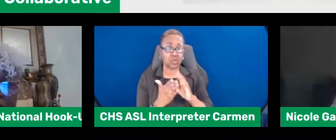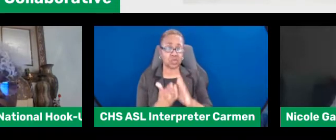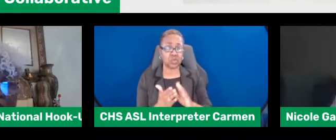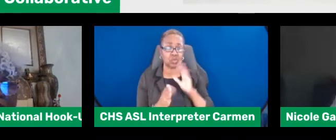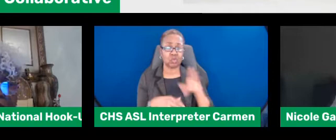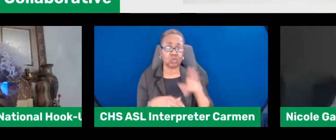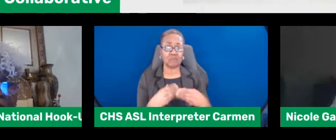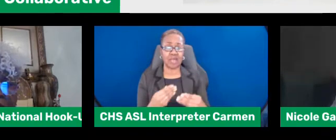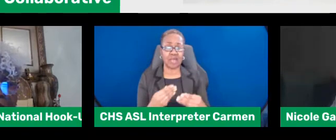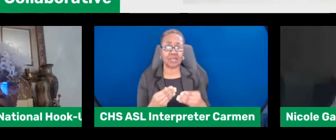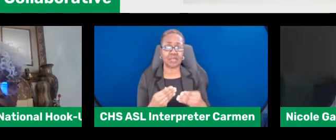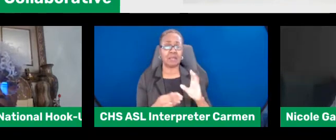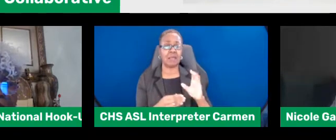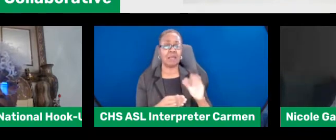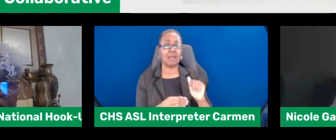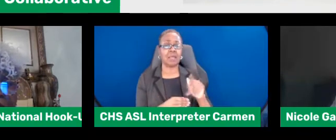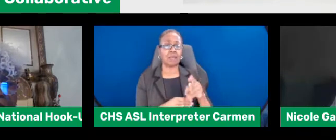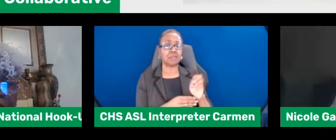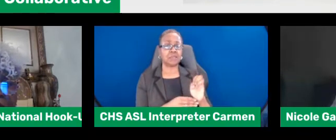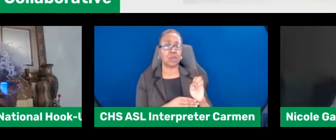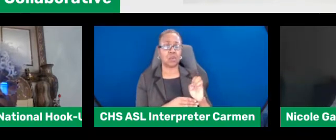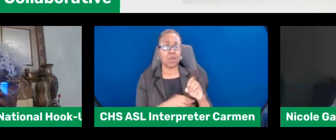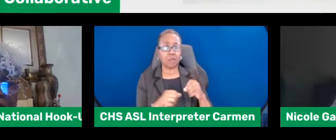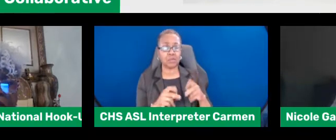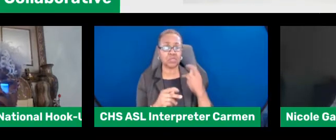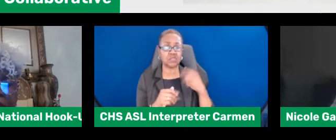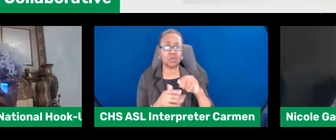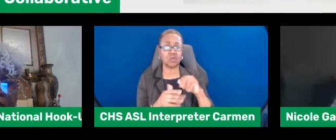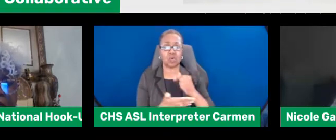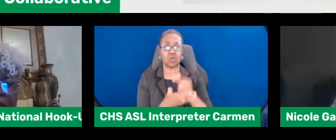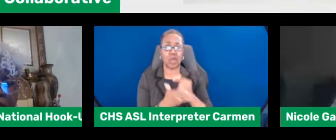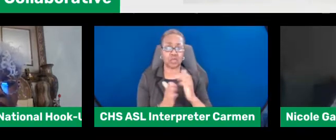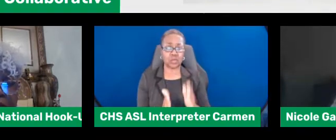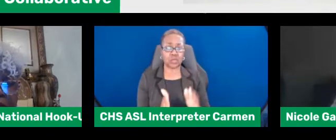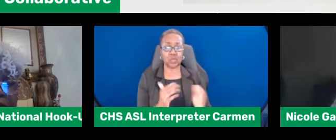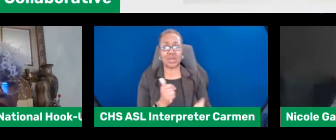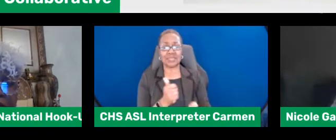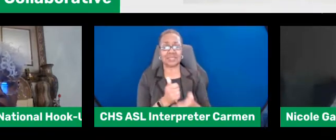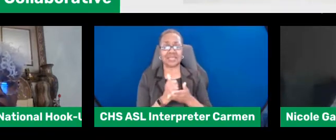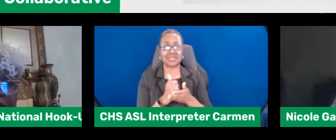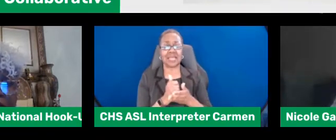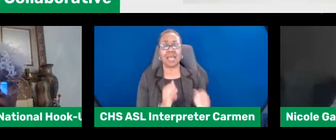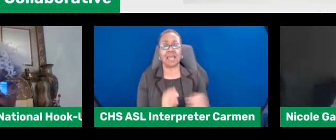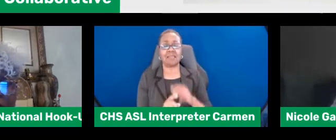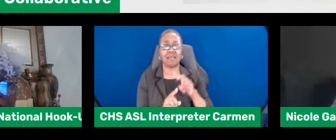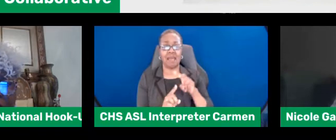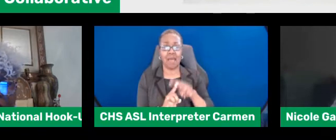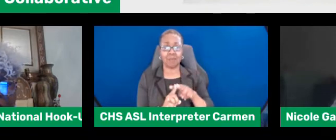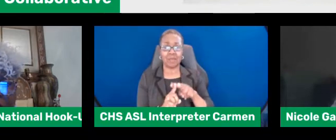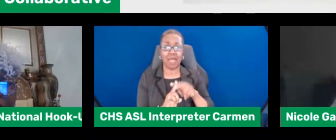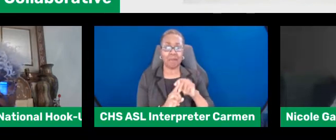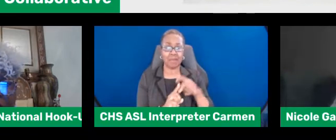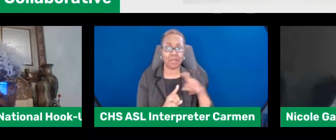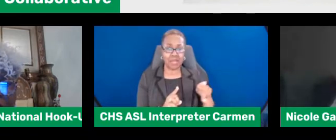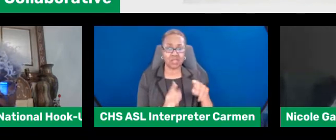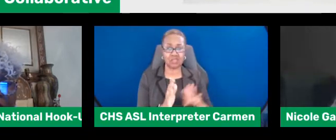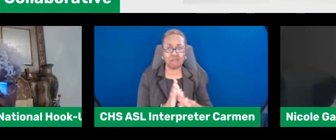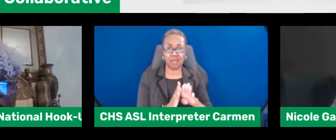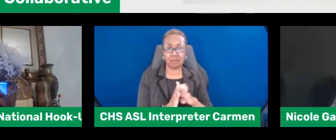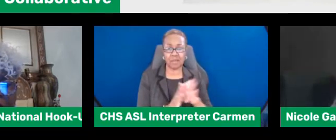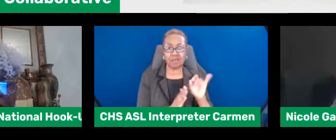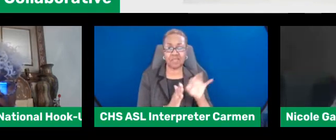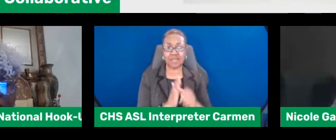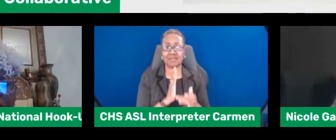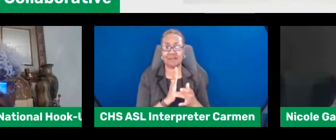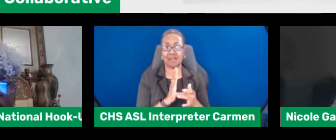provide capstone opportunities for their graduates to assist us in the application development of that